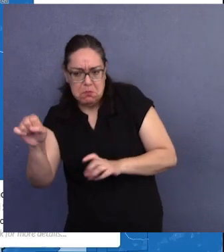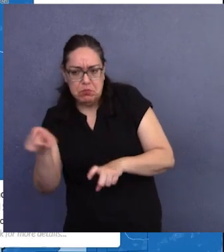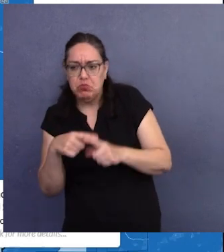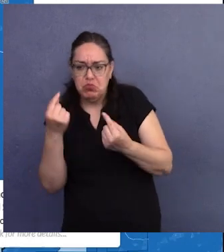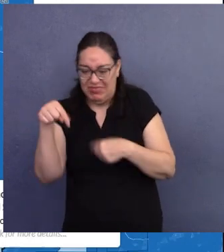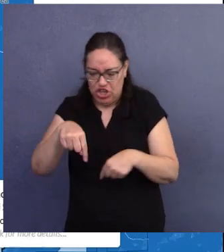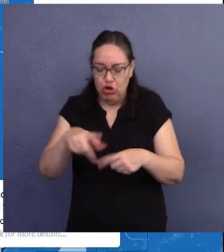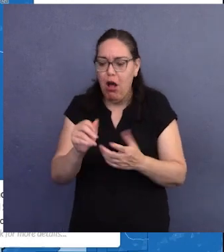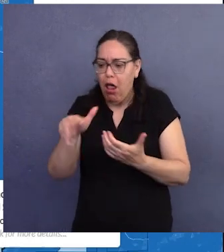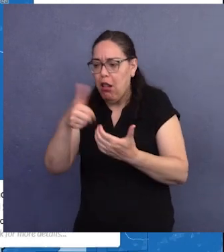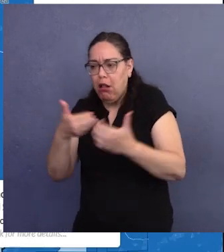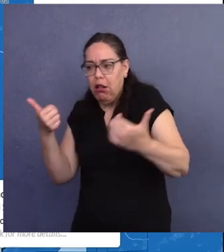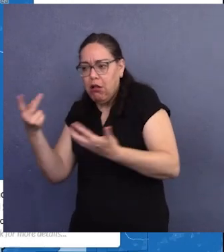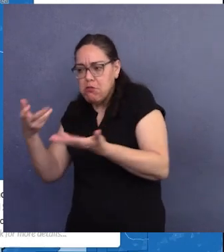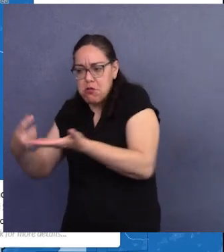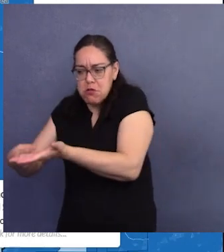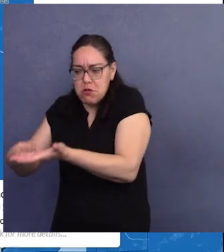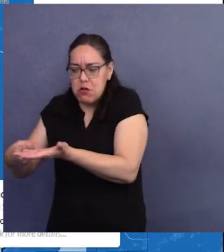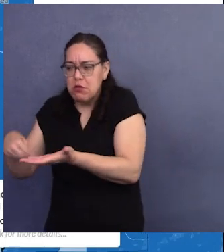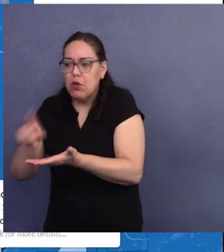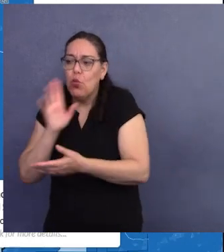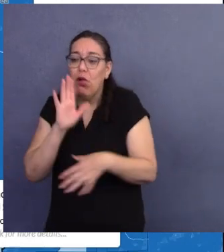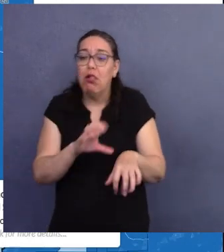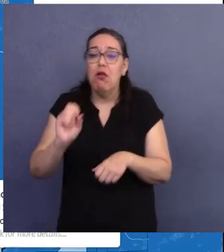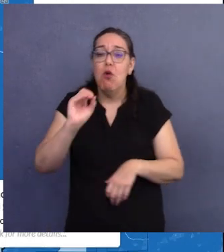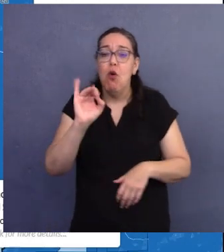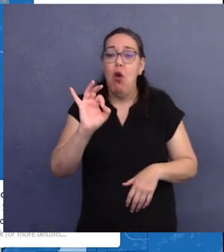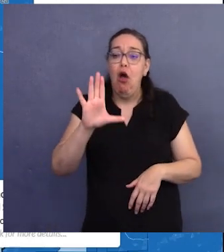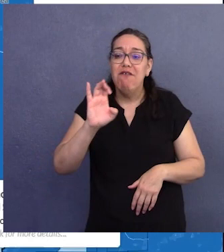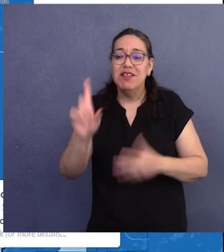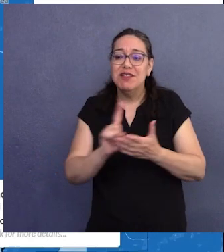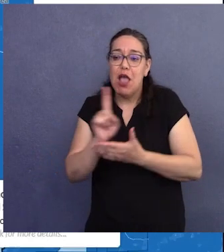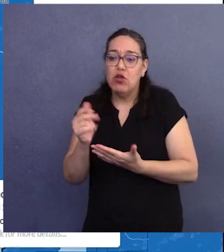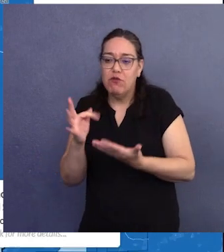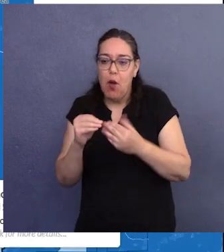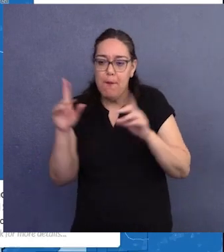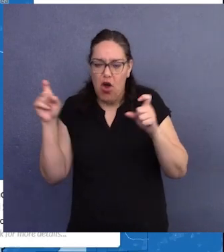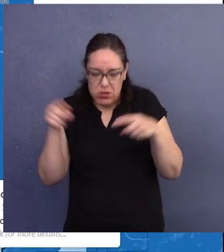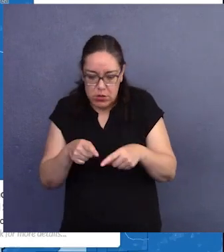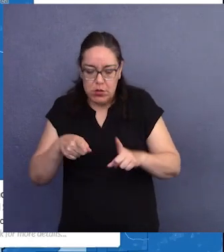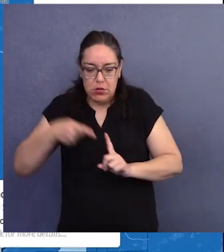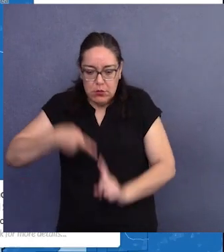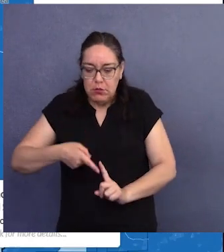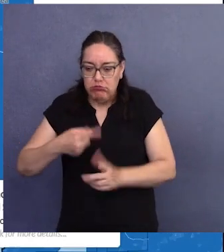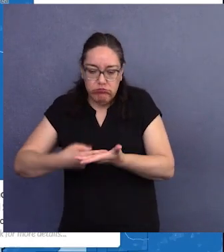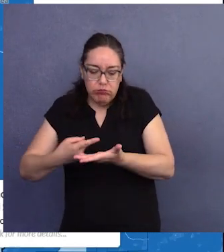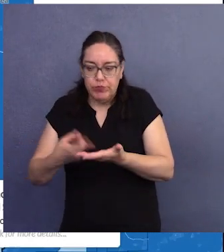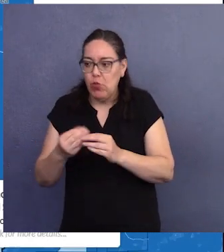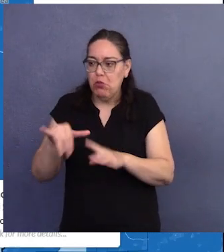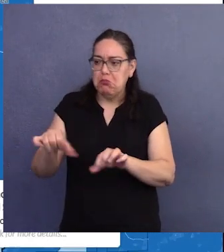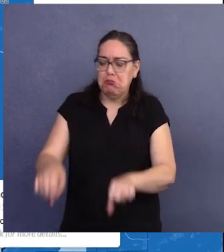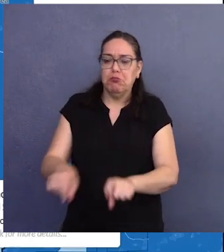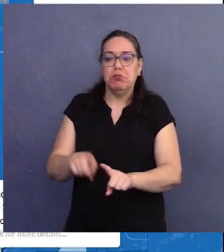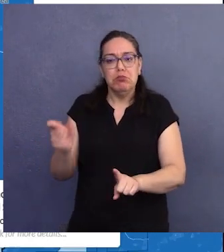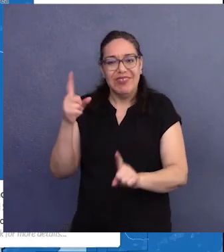it offline. You know, we'll have office hours if you want to drill down a little bit more on that. But I think as long